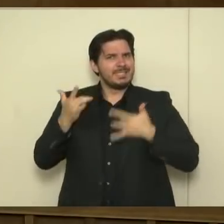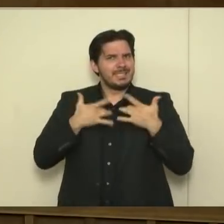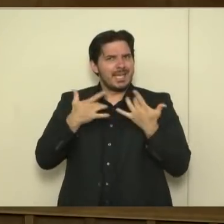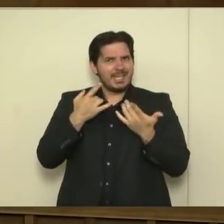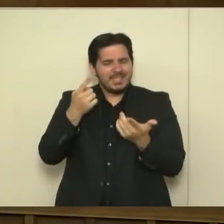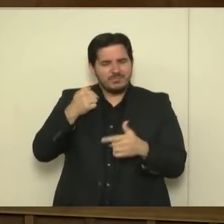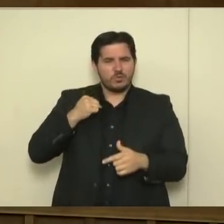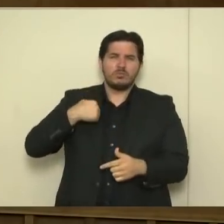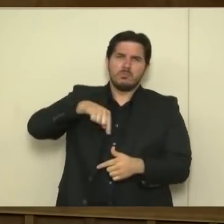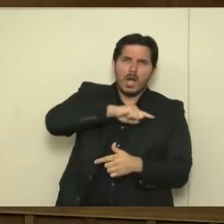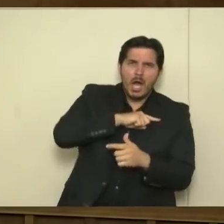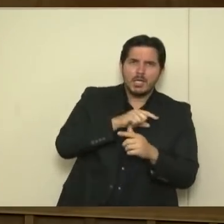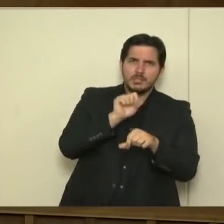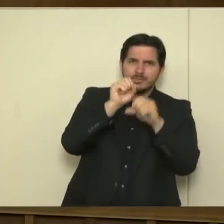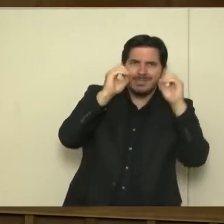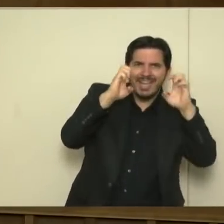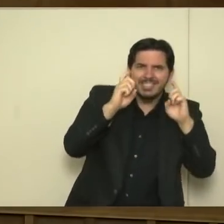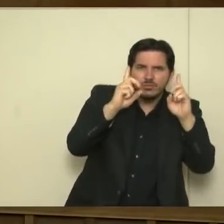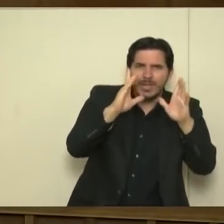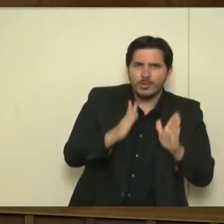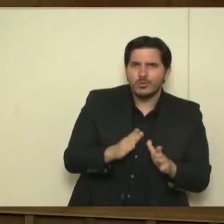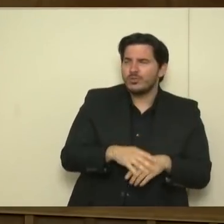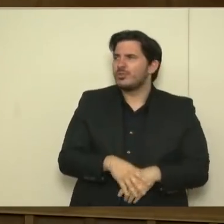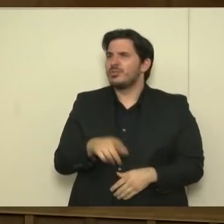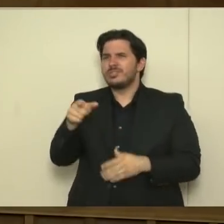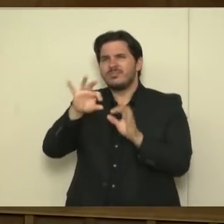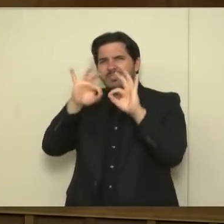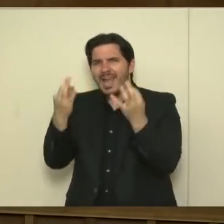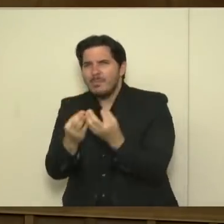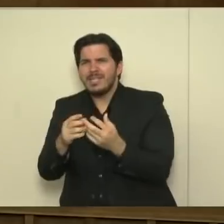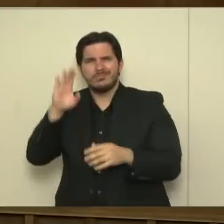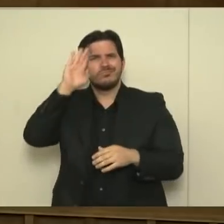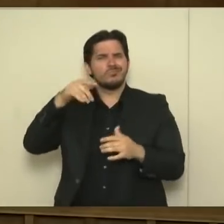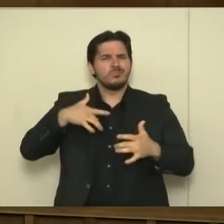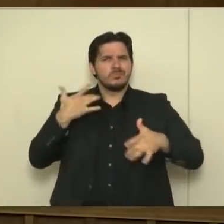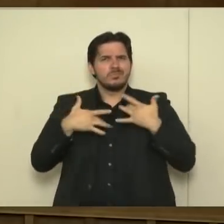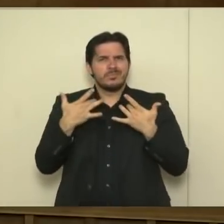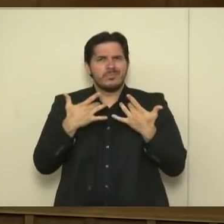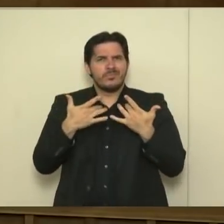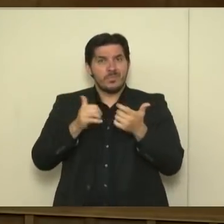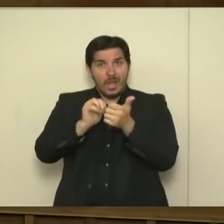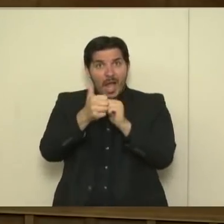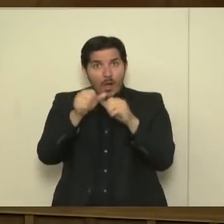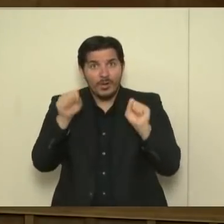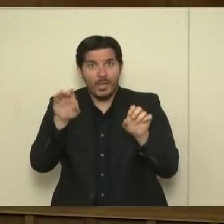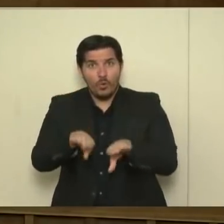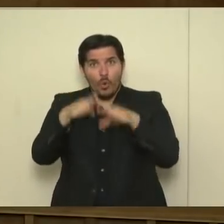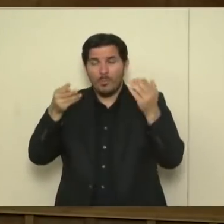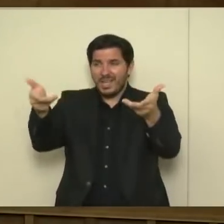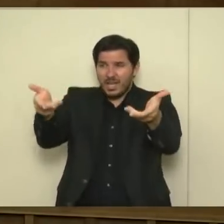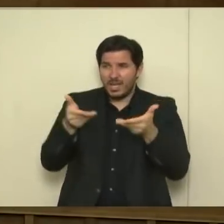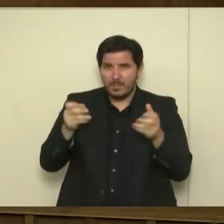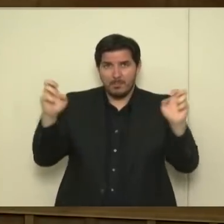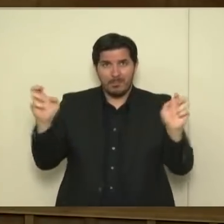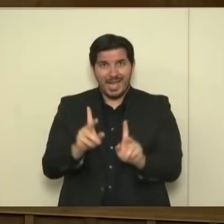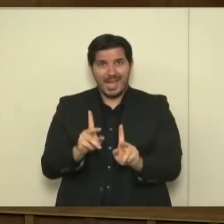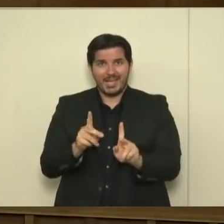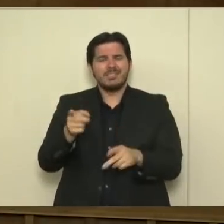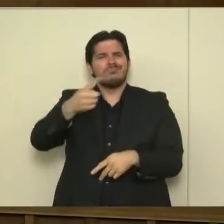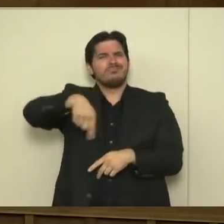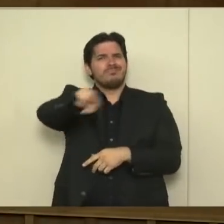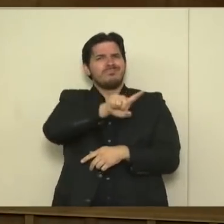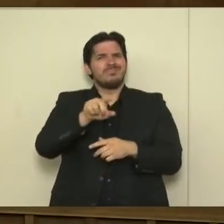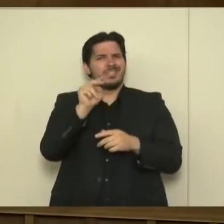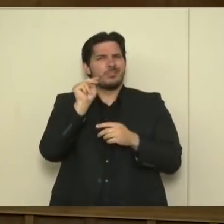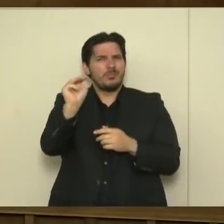and educators. And it's only a product of the fact that so many New Mexicans have done so much work to make sure that we can do this